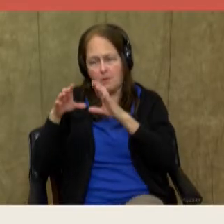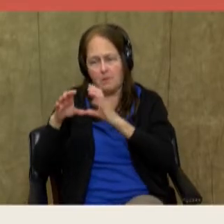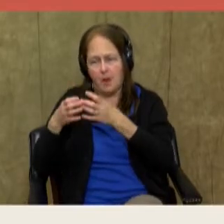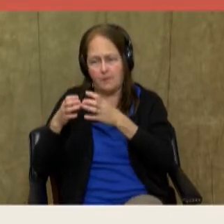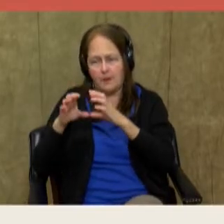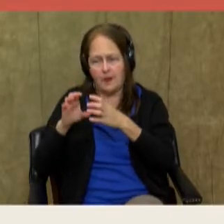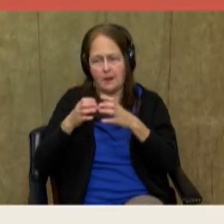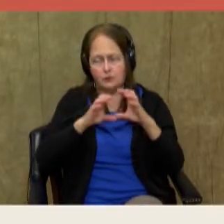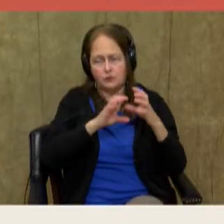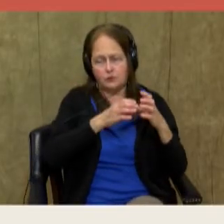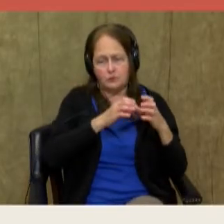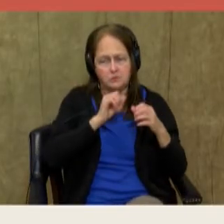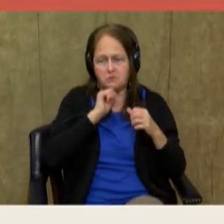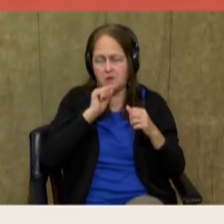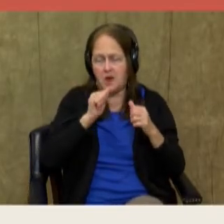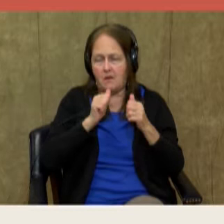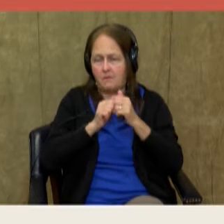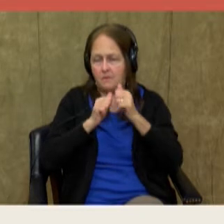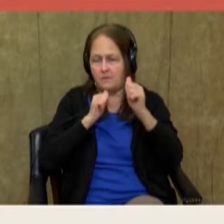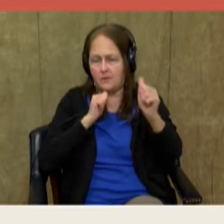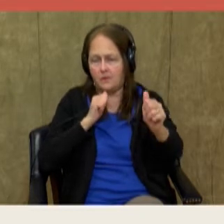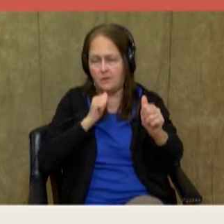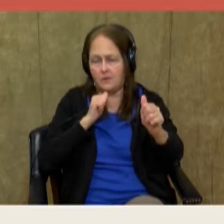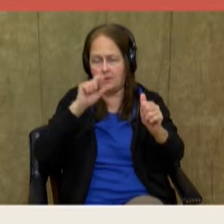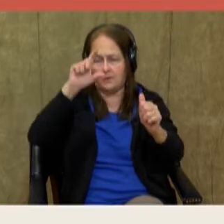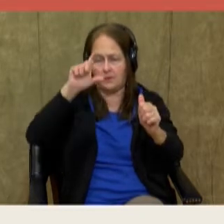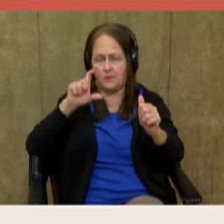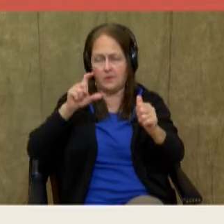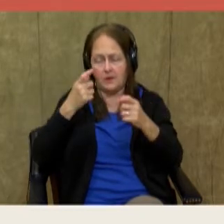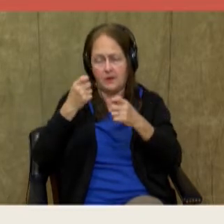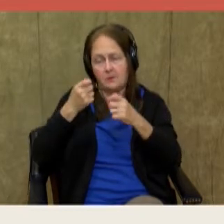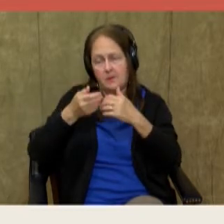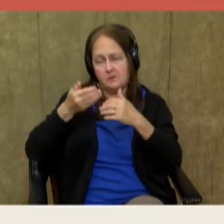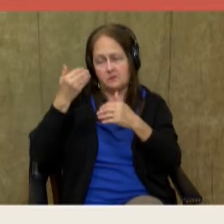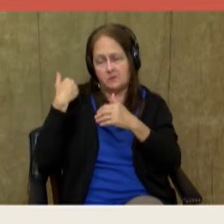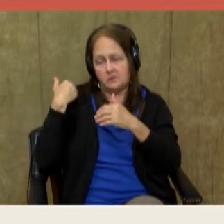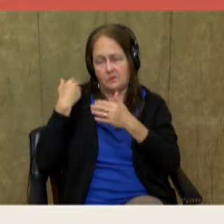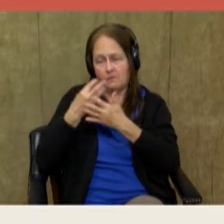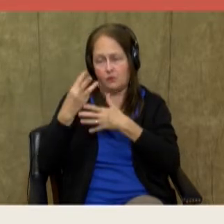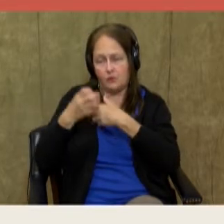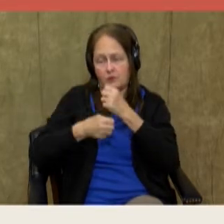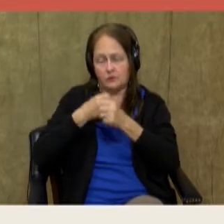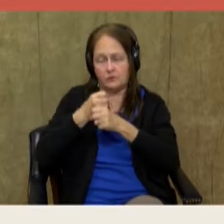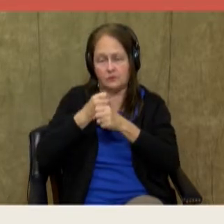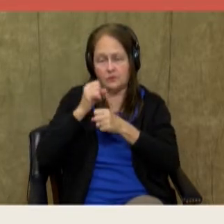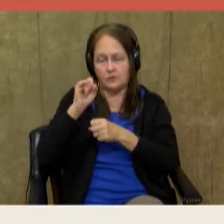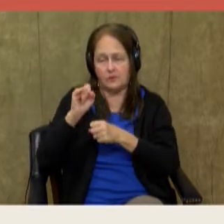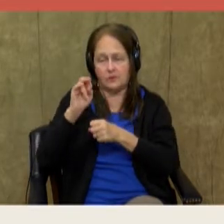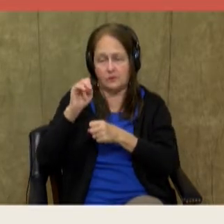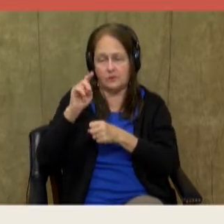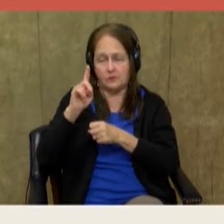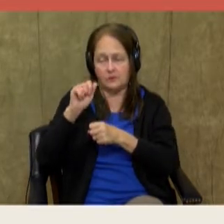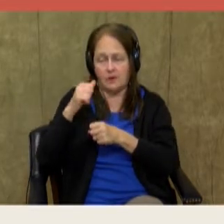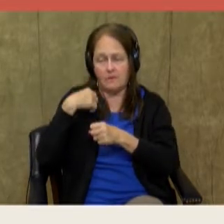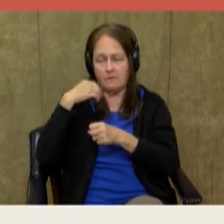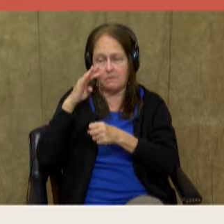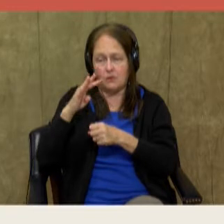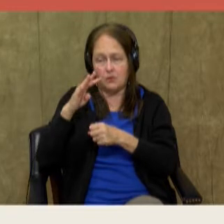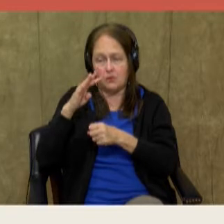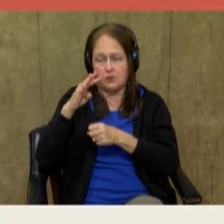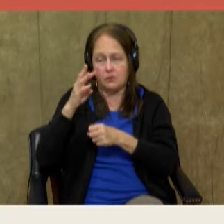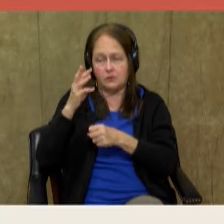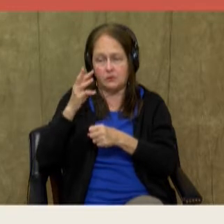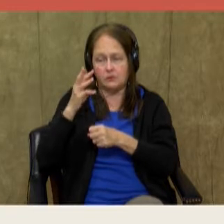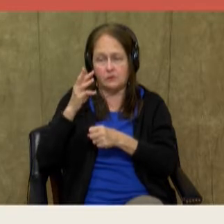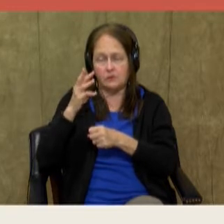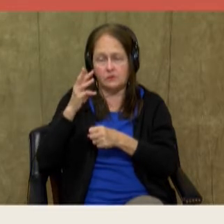population, they're not that far off, okay? And again, these numbers are a little dated, but Indonesia has about 242 million. According to this,